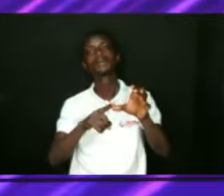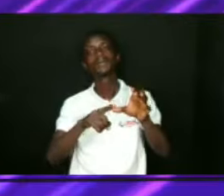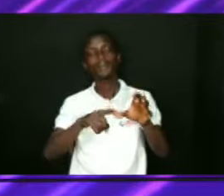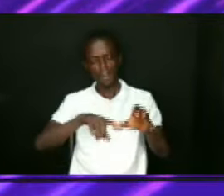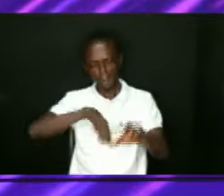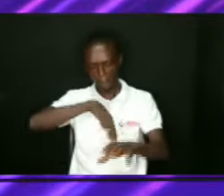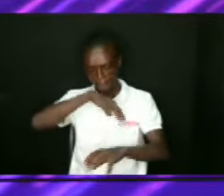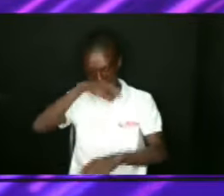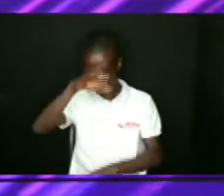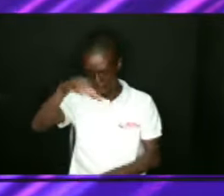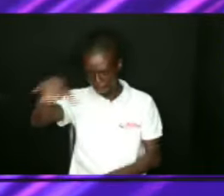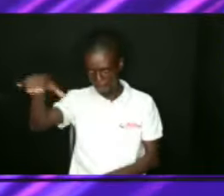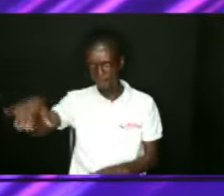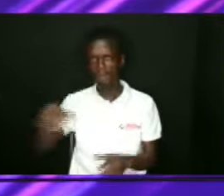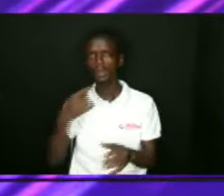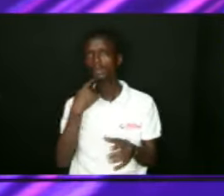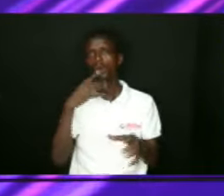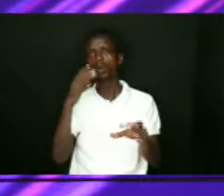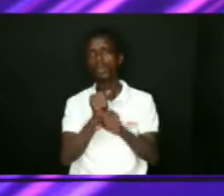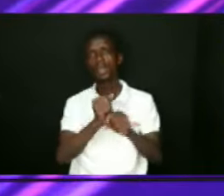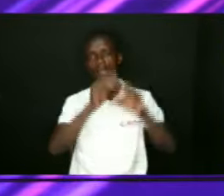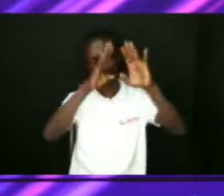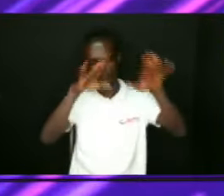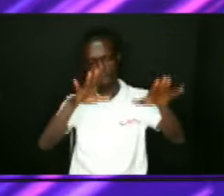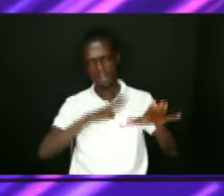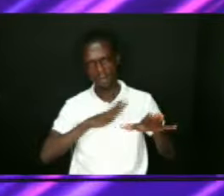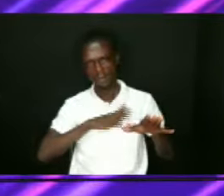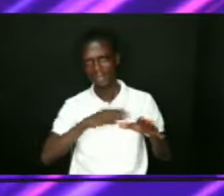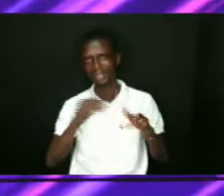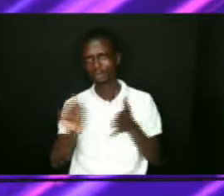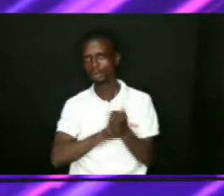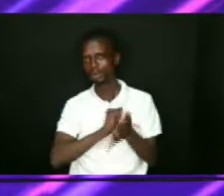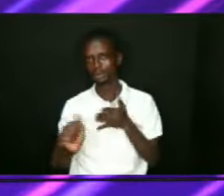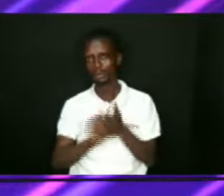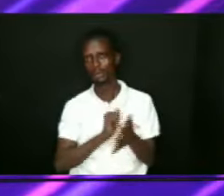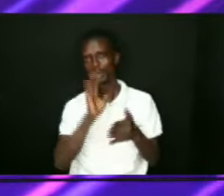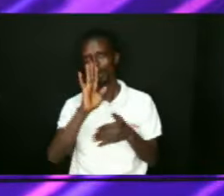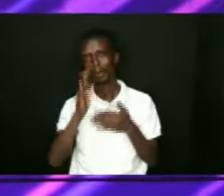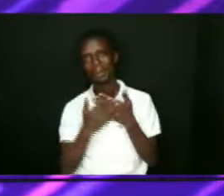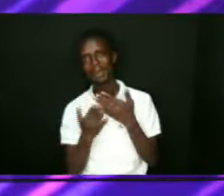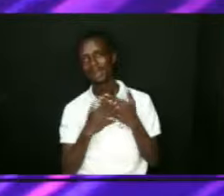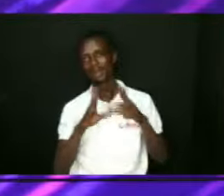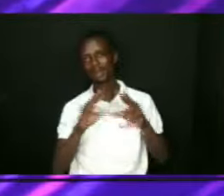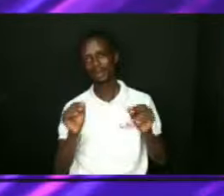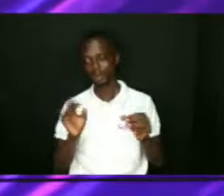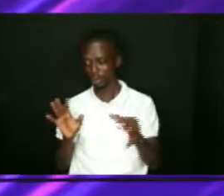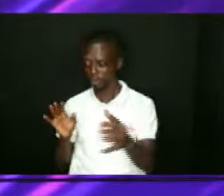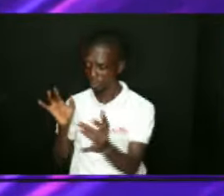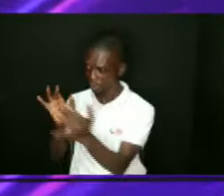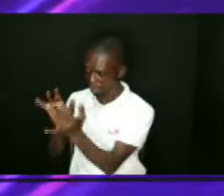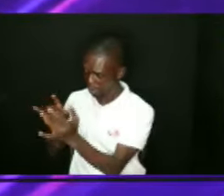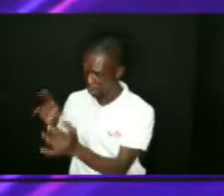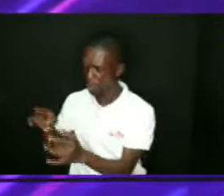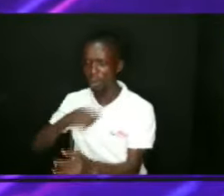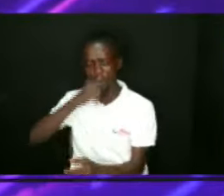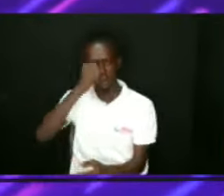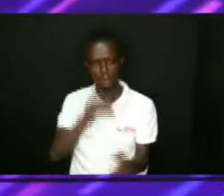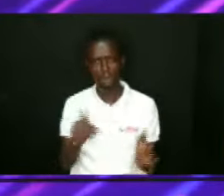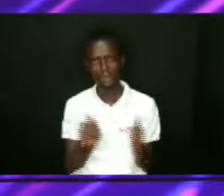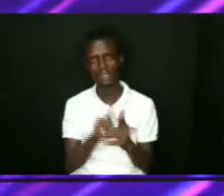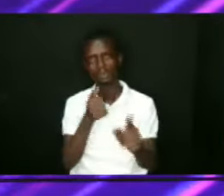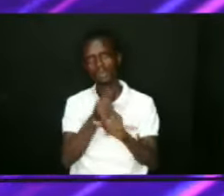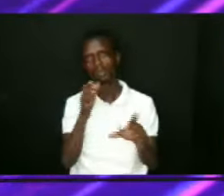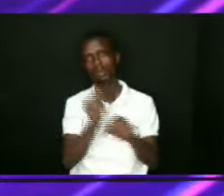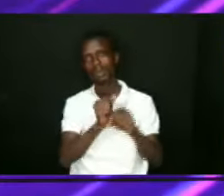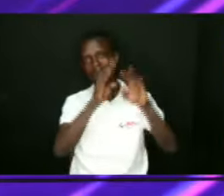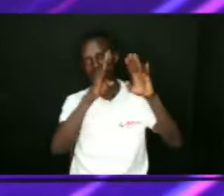home without breaking the bank. Adum City is saying that once you link up with them, they can ensure that you are sorted